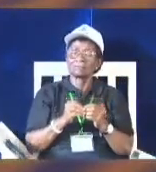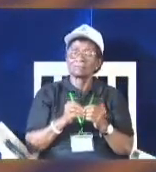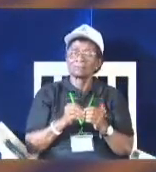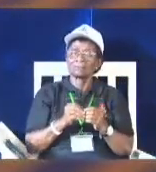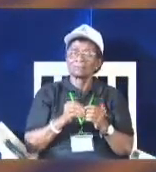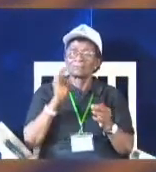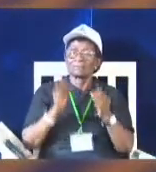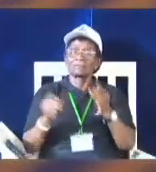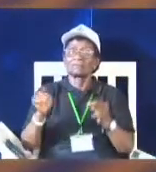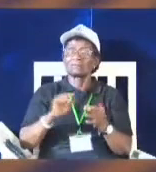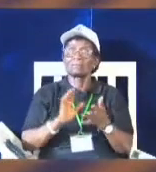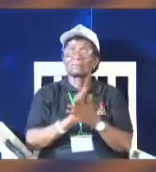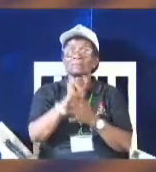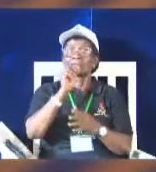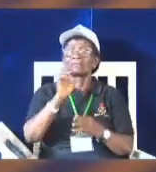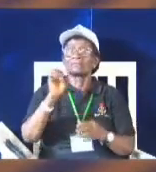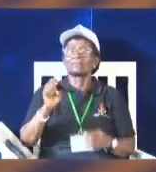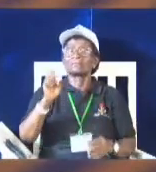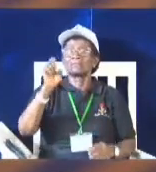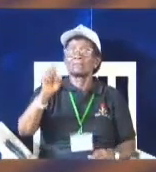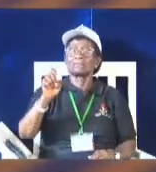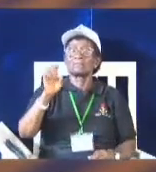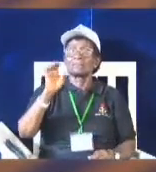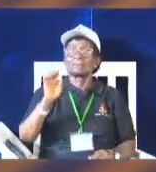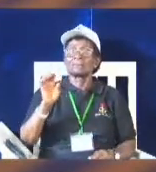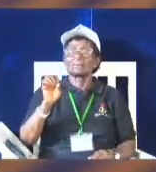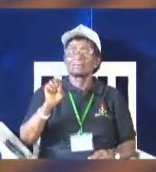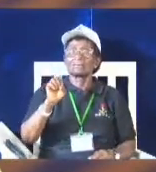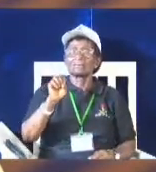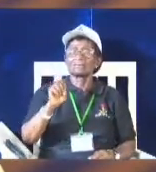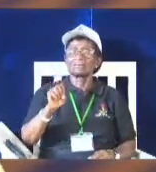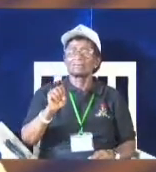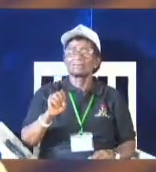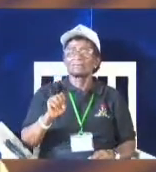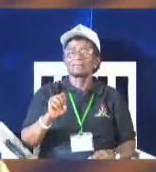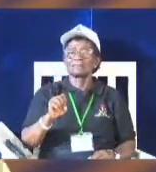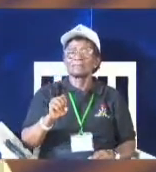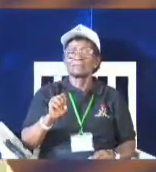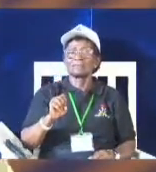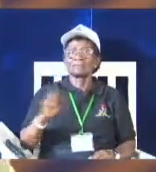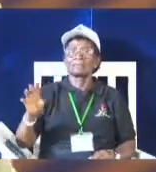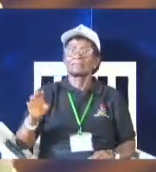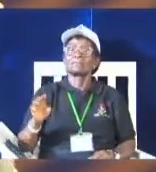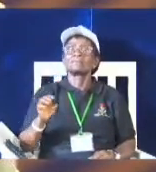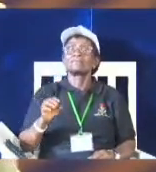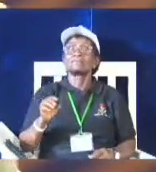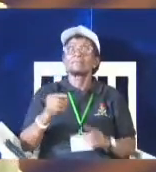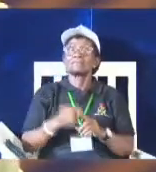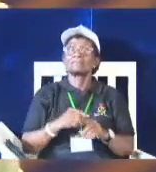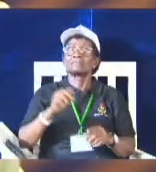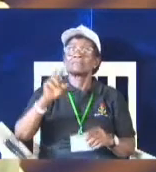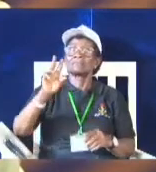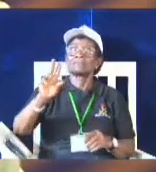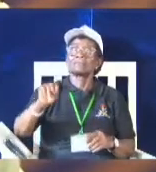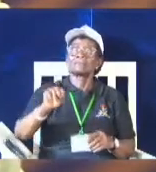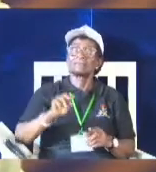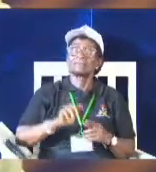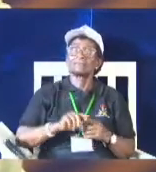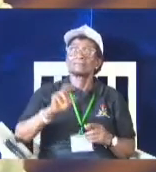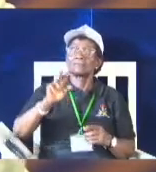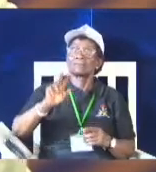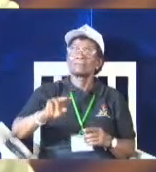If you read Exodus chapter 12, from verse 30 to 32, Exodus